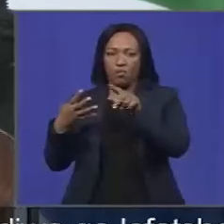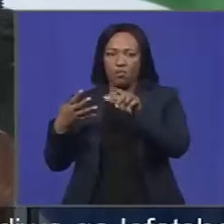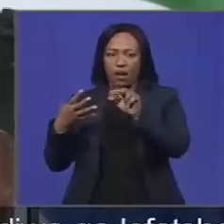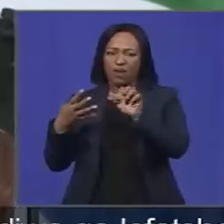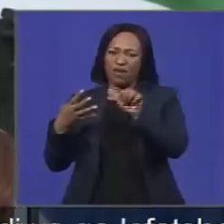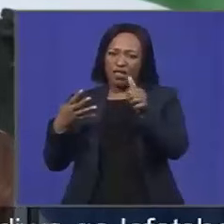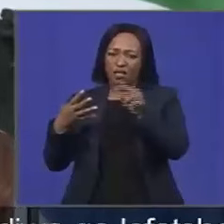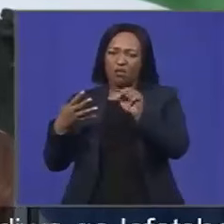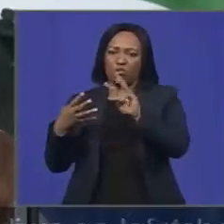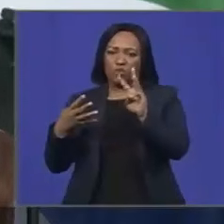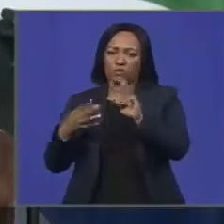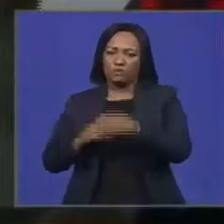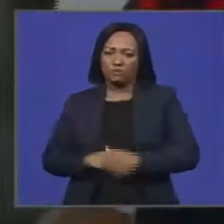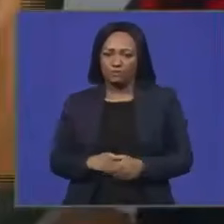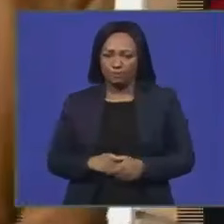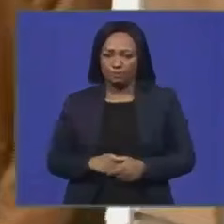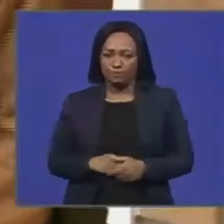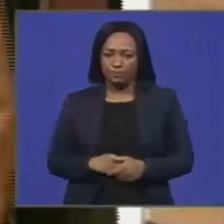North West.